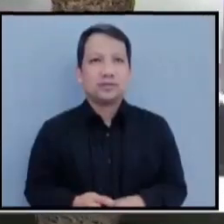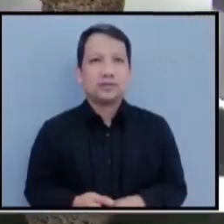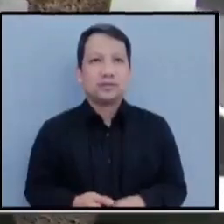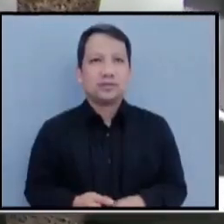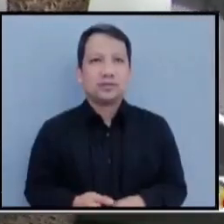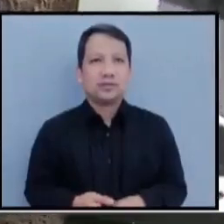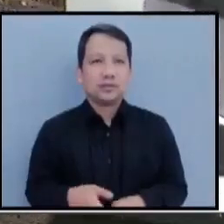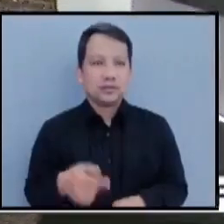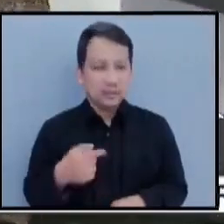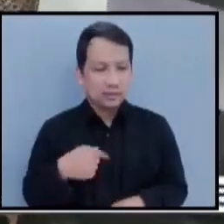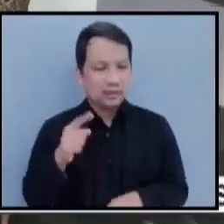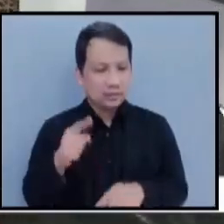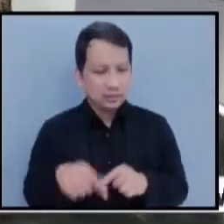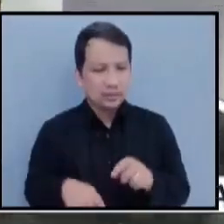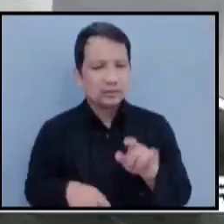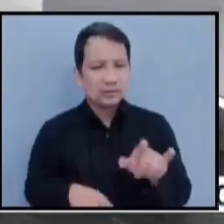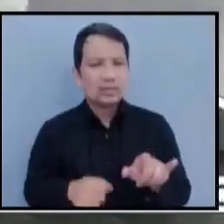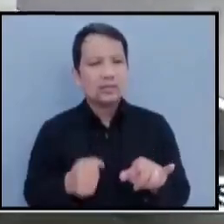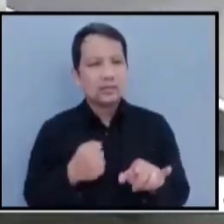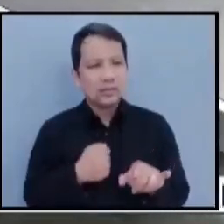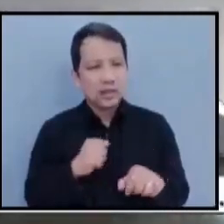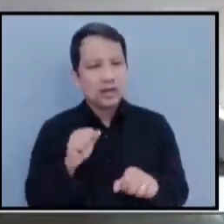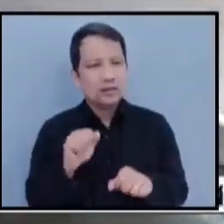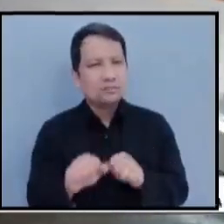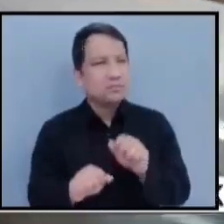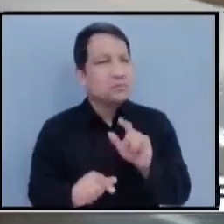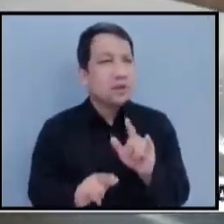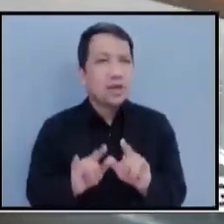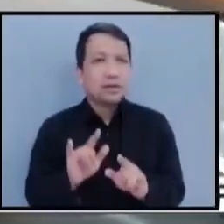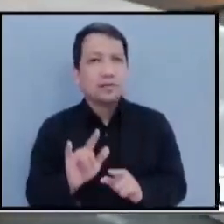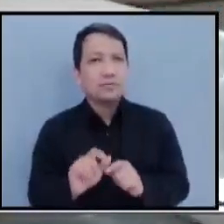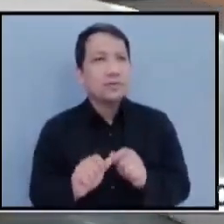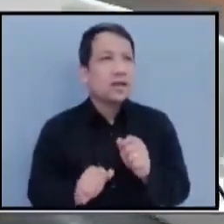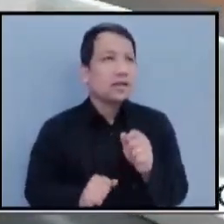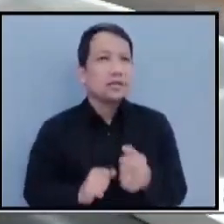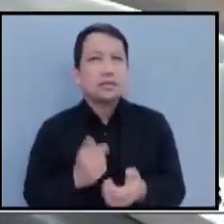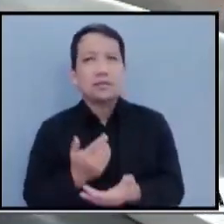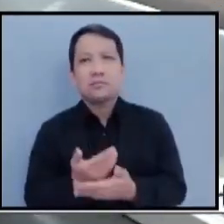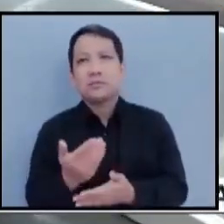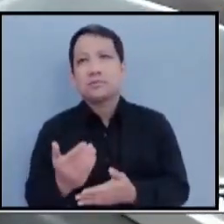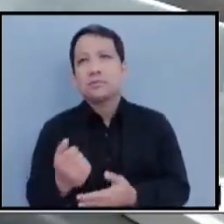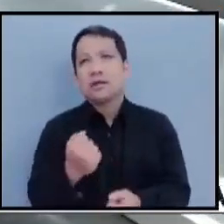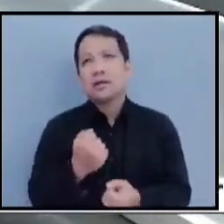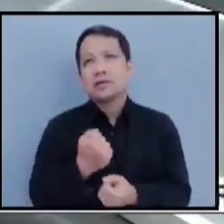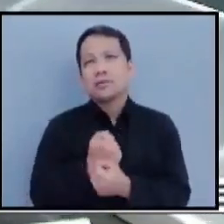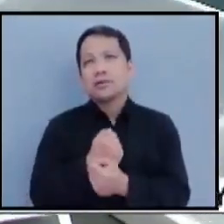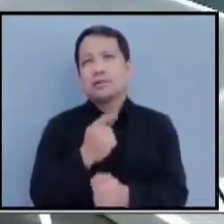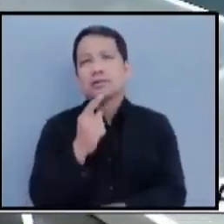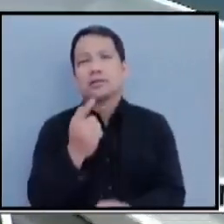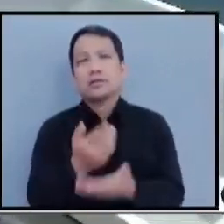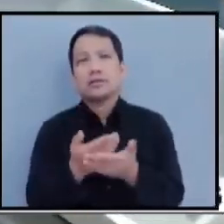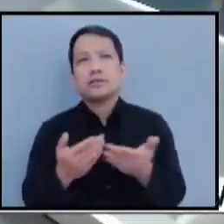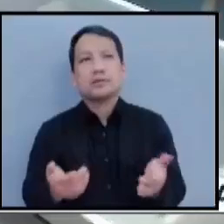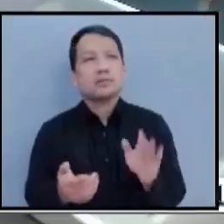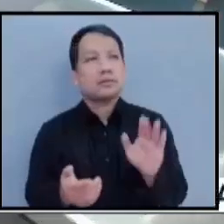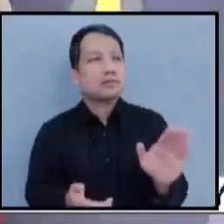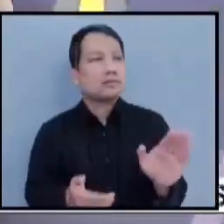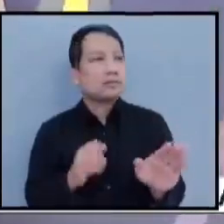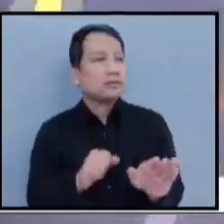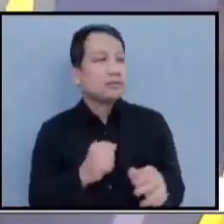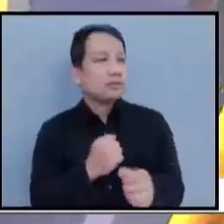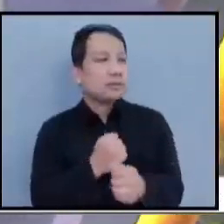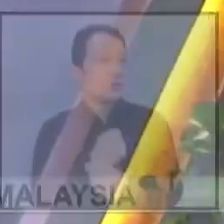dancing, and I can hold my head. Yeah, I can love me better than you can.